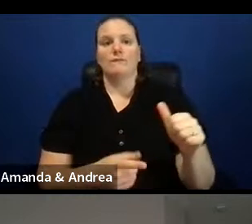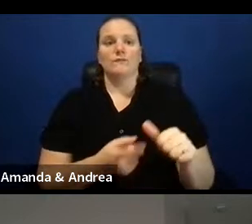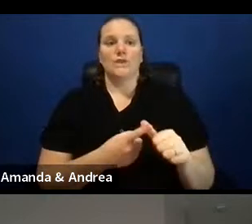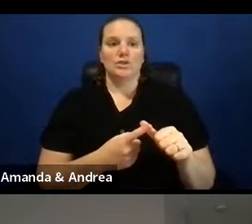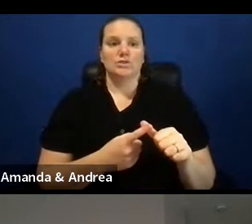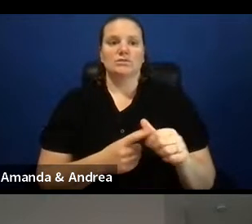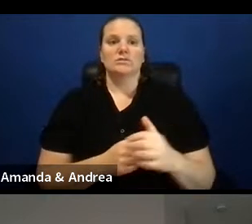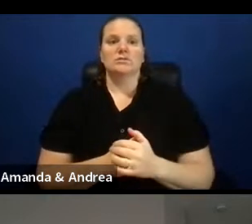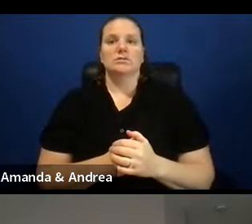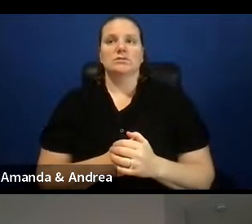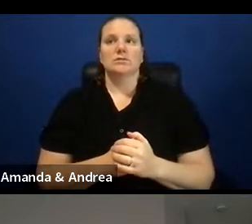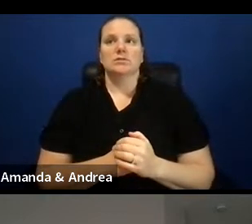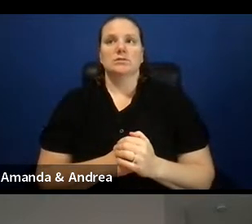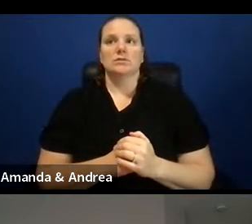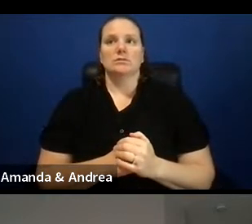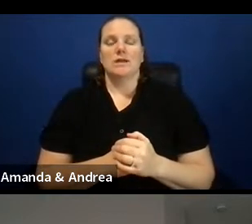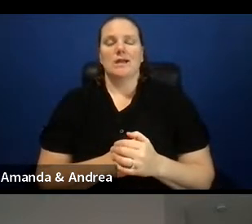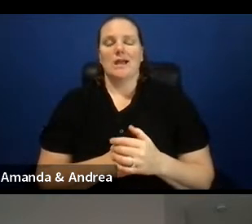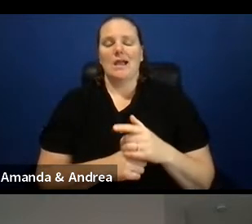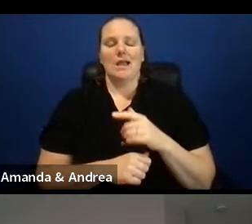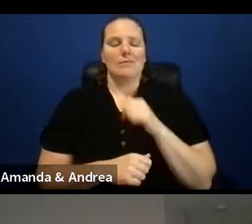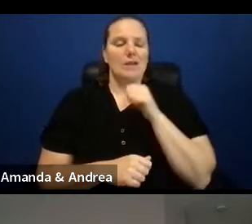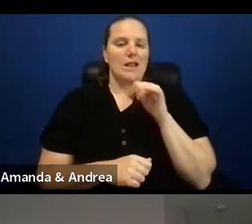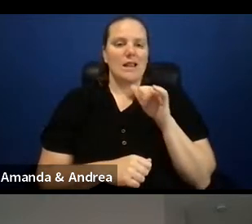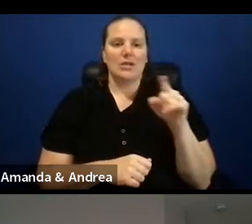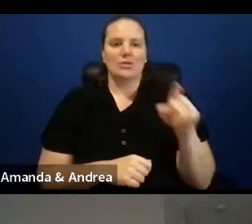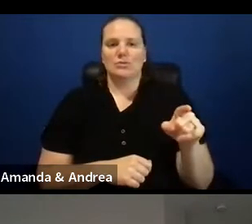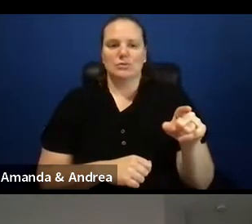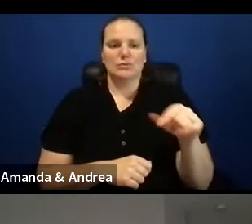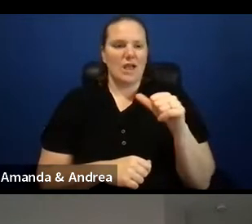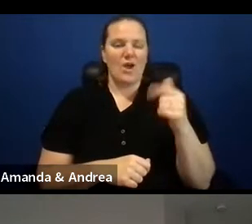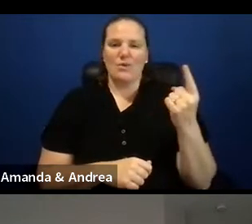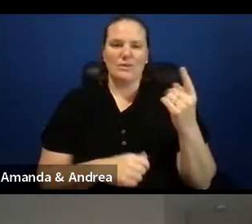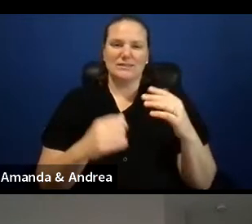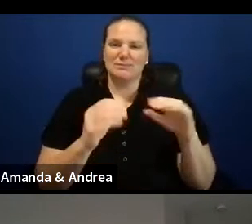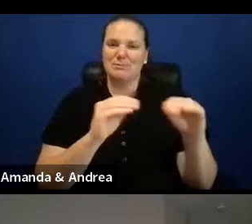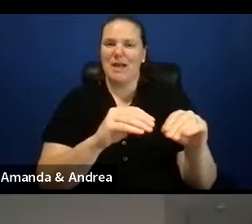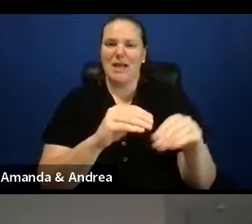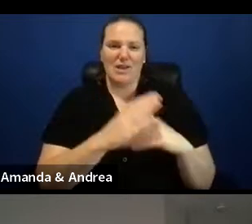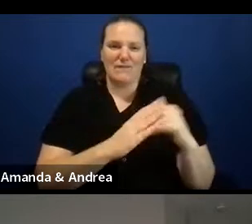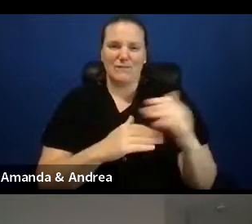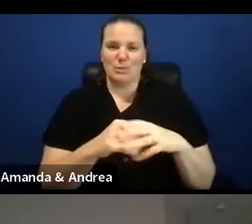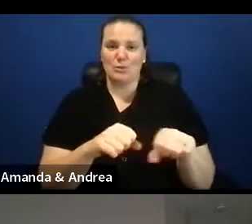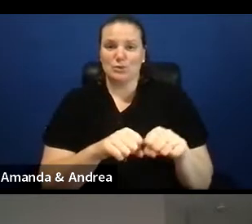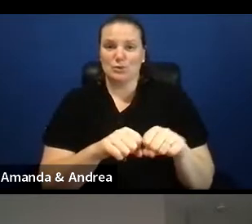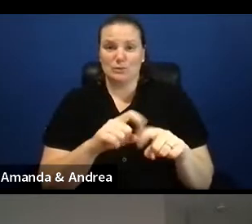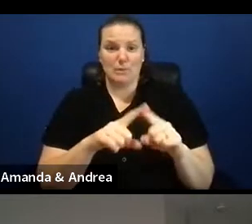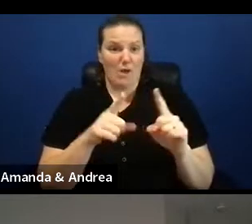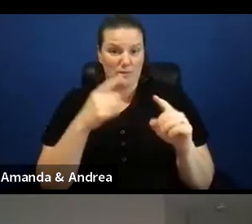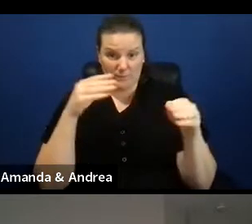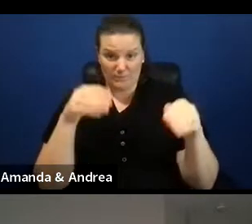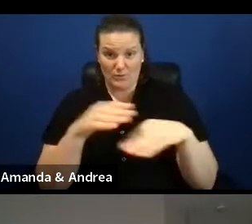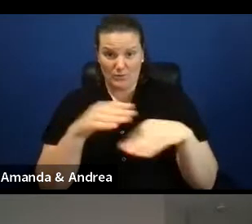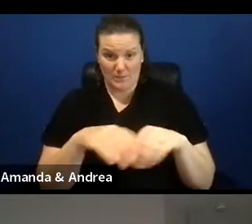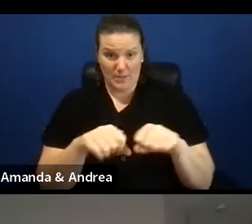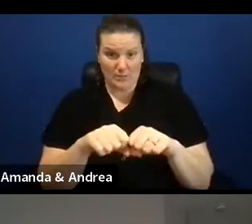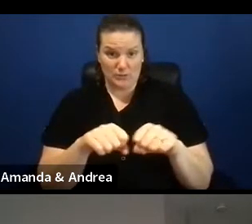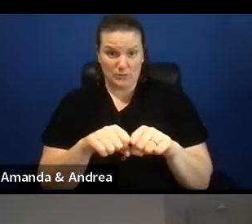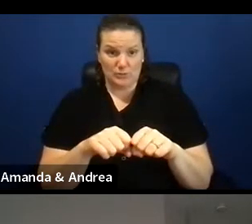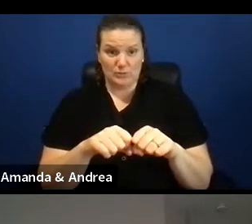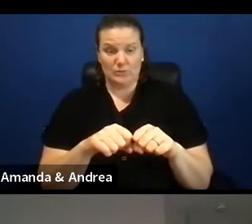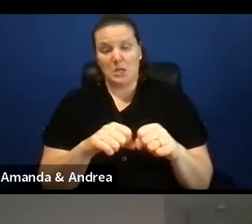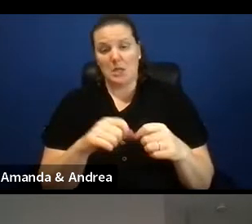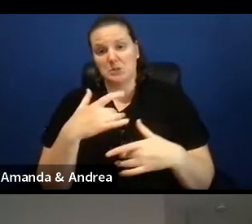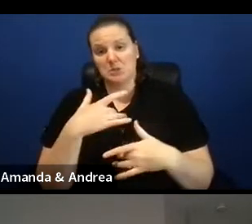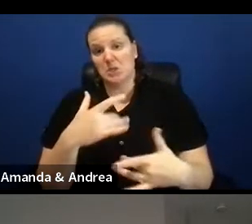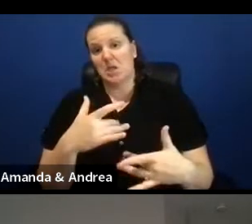hard. Unlike you, I don't necessarily always pack comfortable shoes, but I do always focus on the shoes. And they're